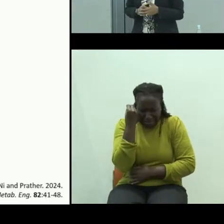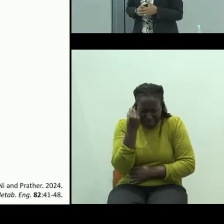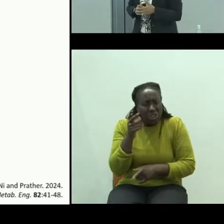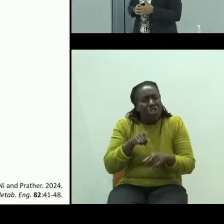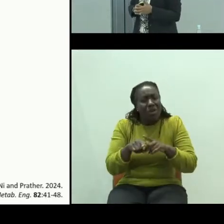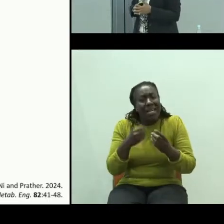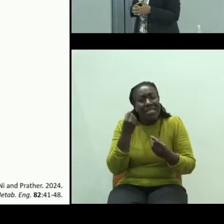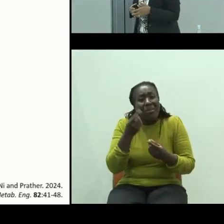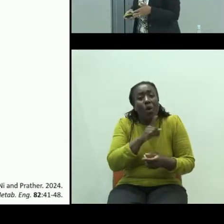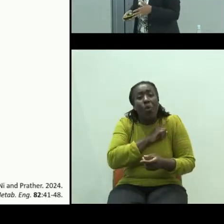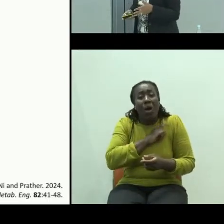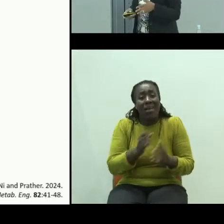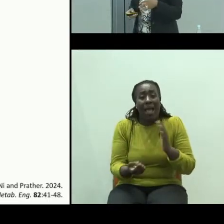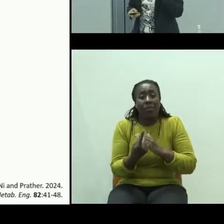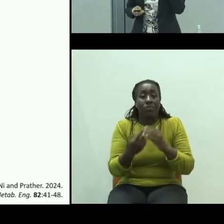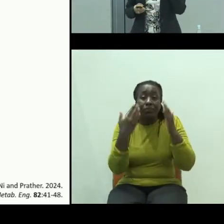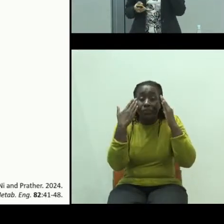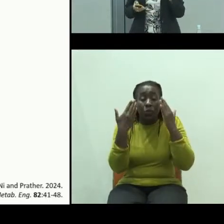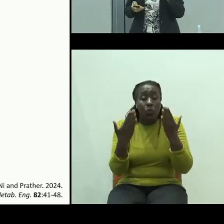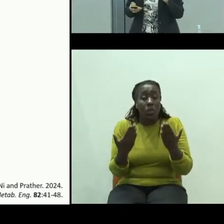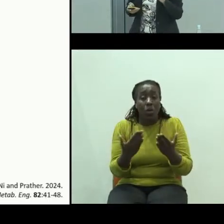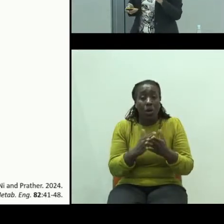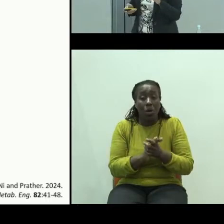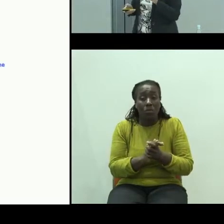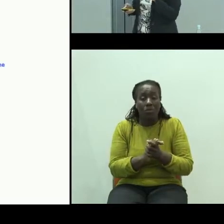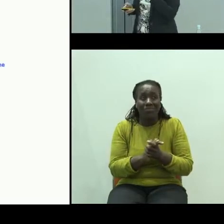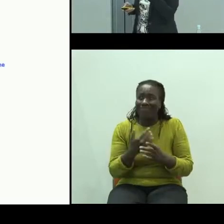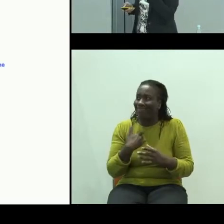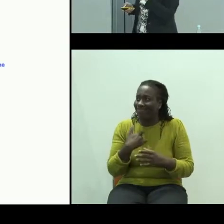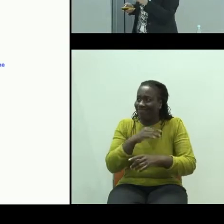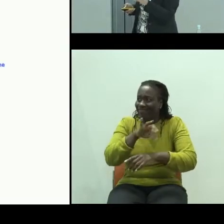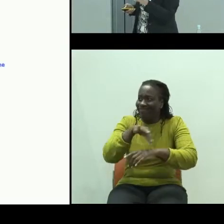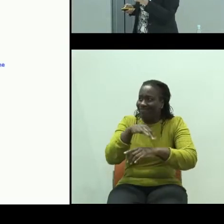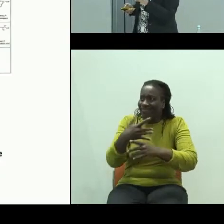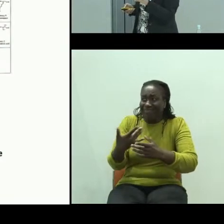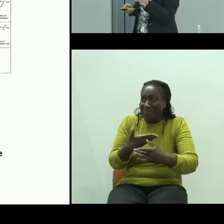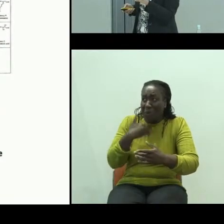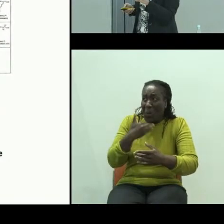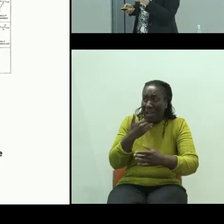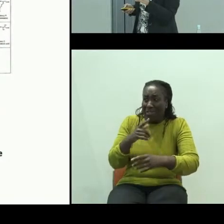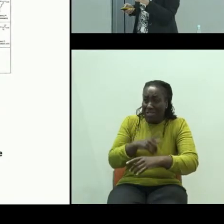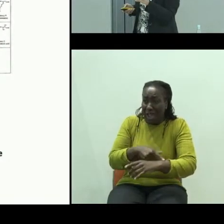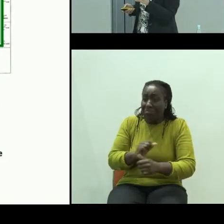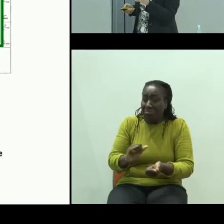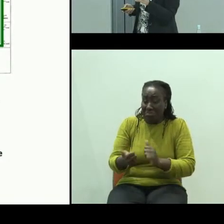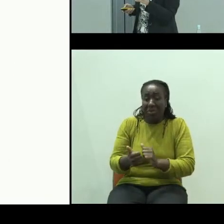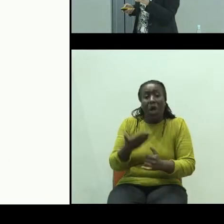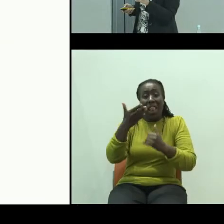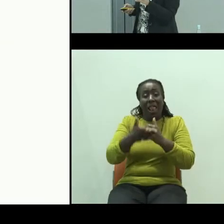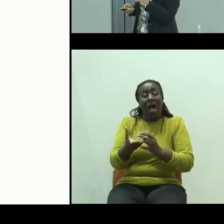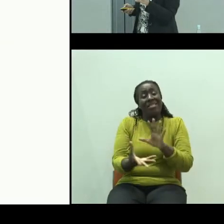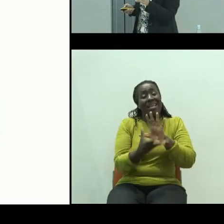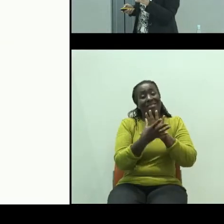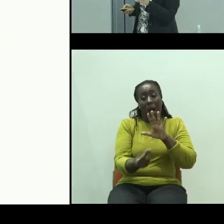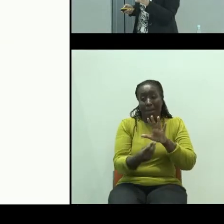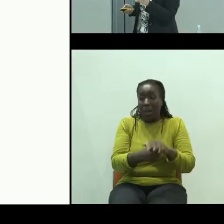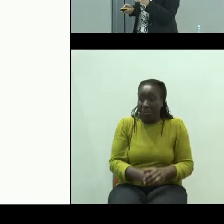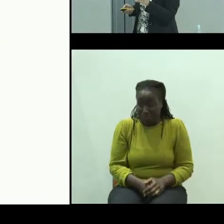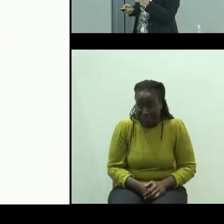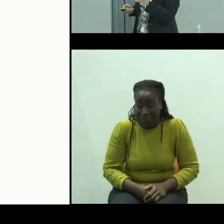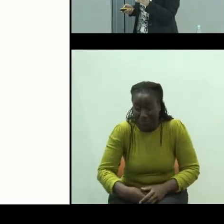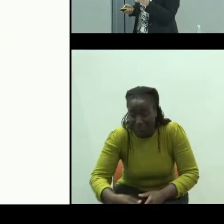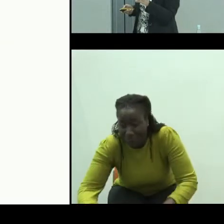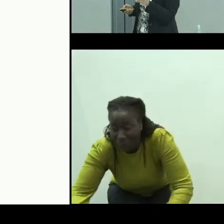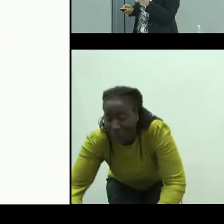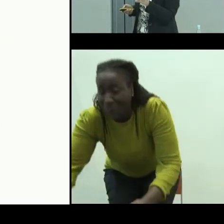we really don't know. I am out of time, so I'm going to skip through the last example, and I'm just going to point